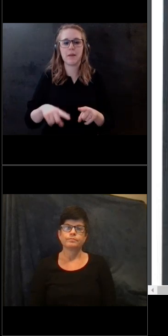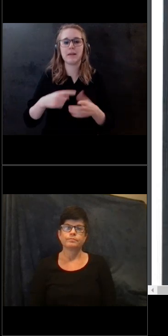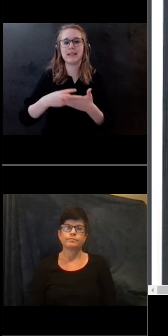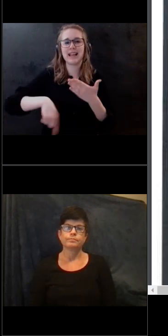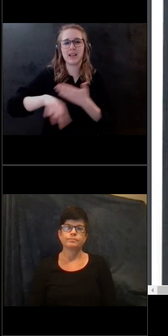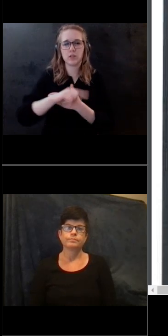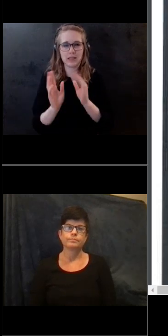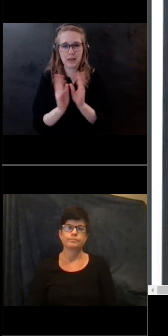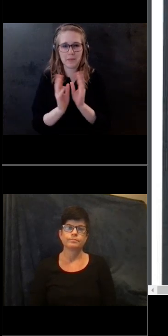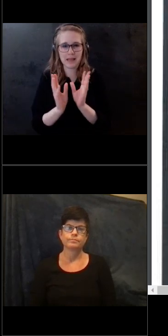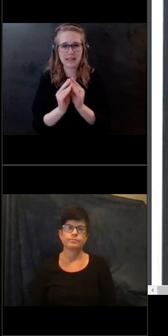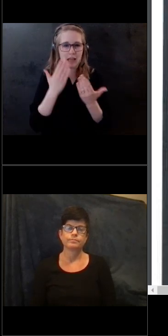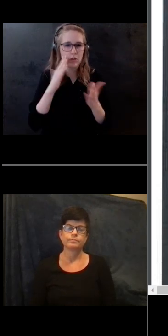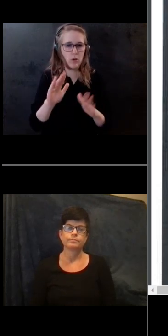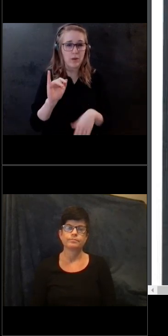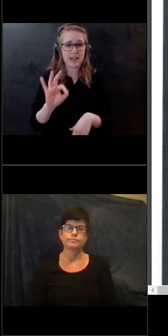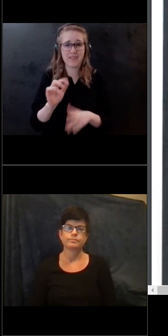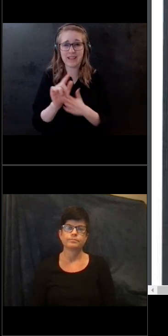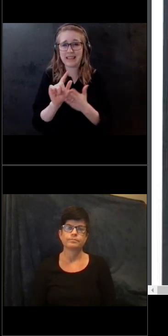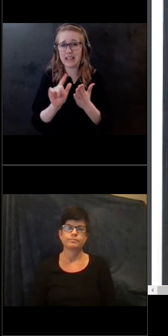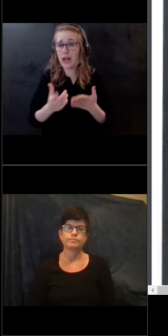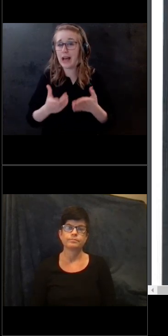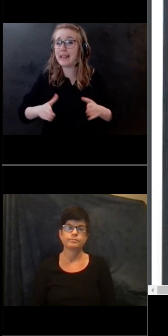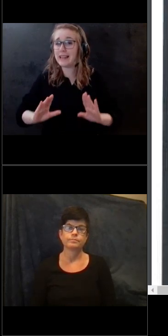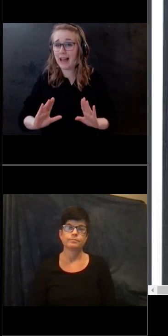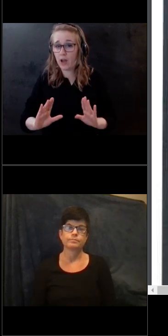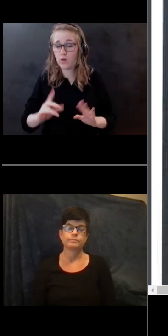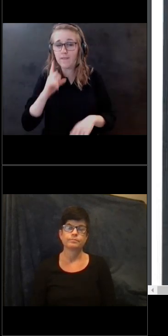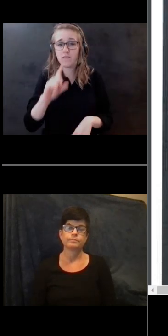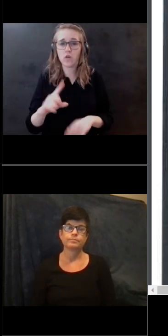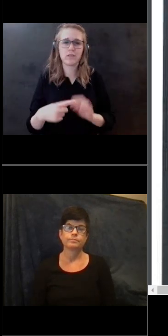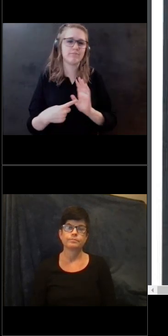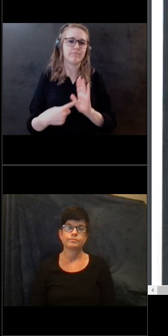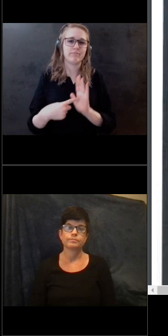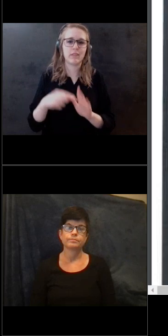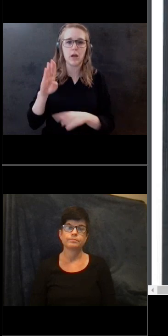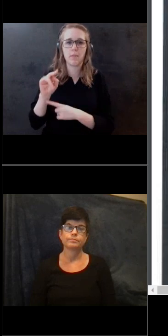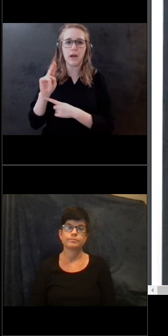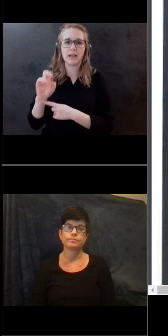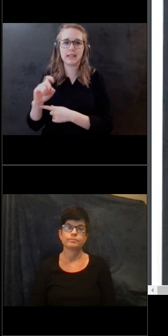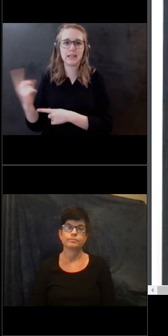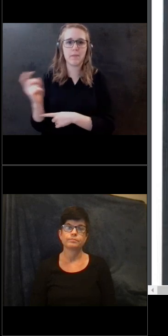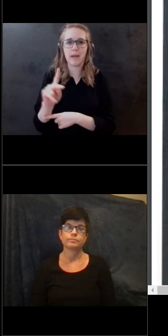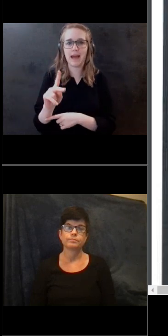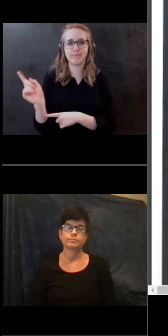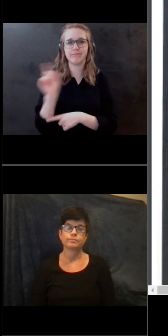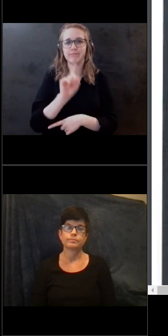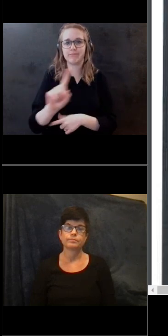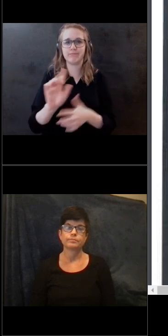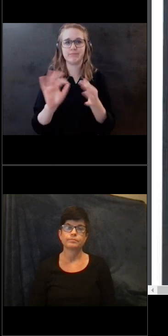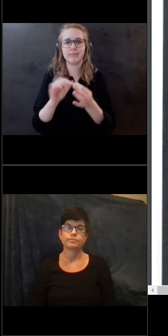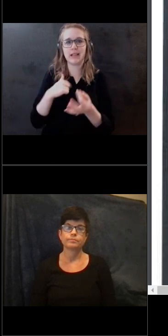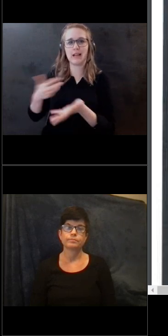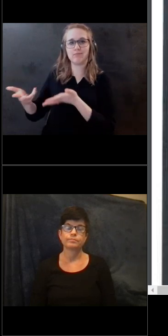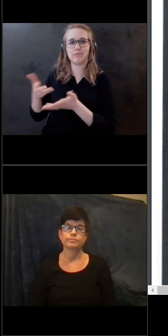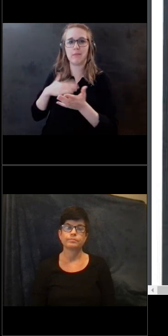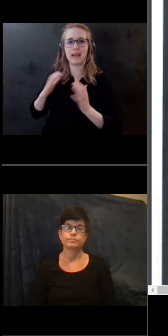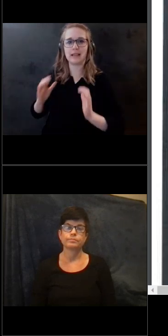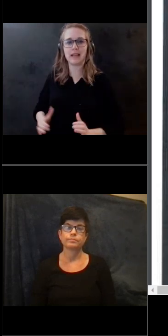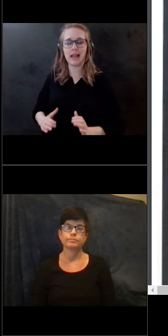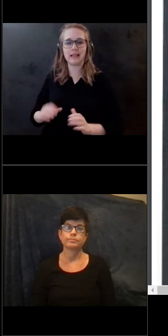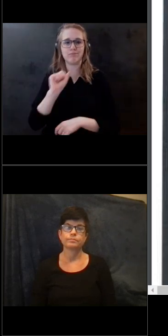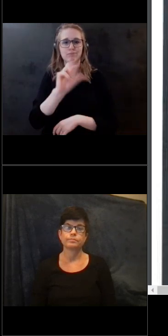next time. I don't know if it's legally allowable for example, Bonnie to come back and say, I was speaking to my client and this is the